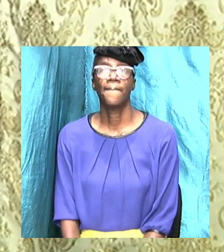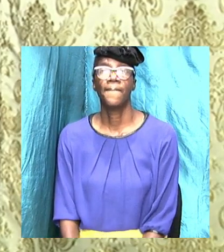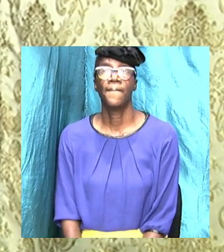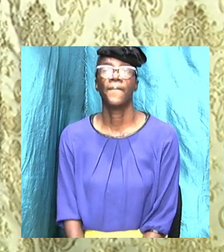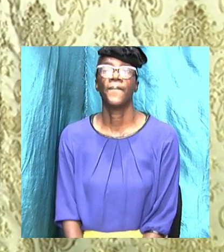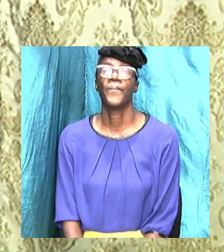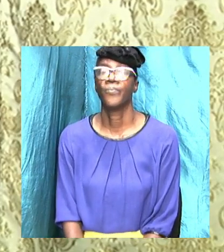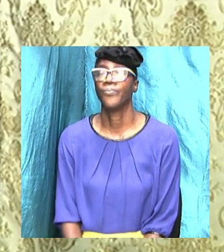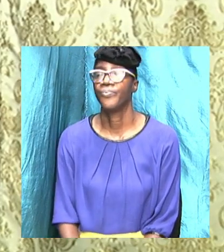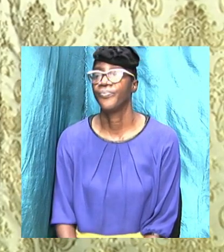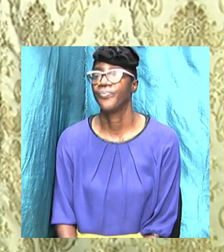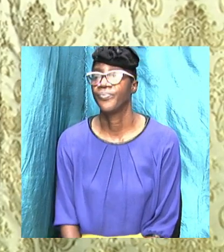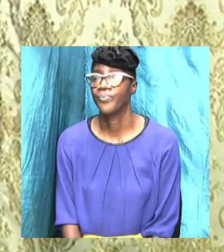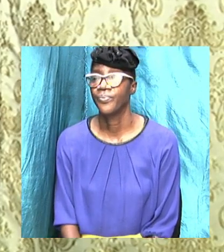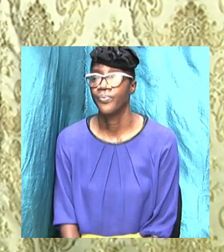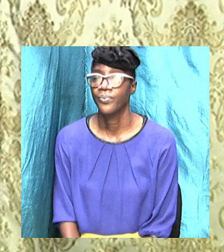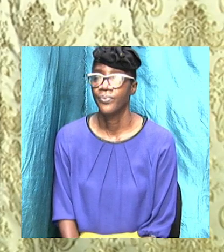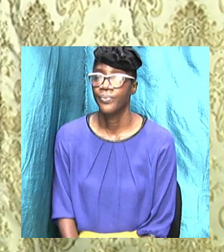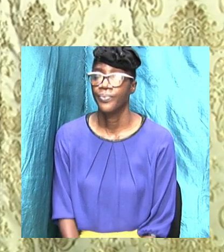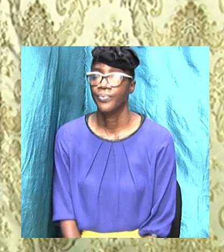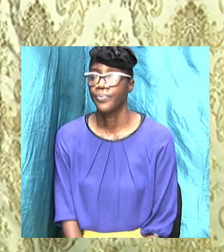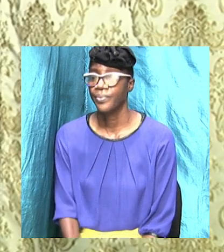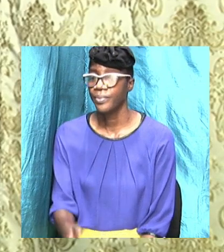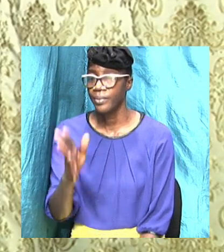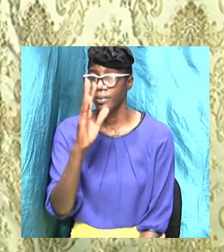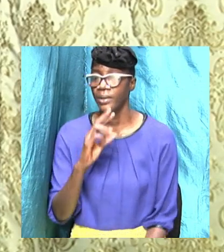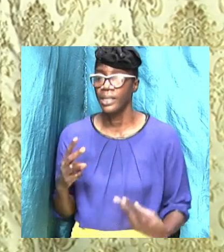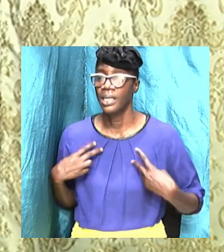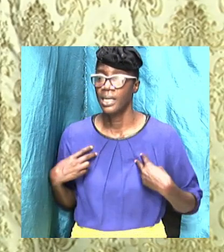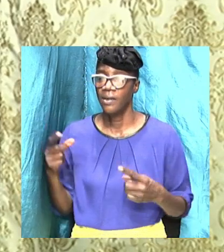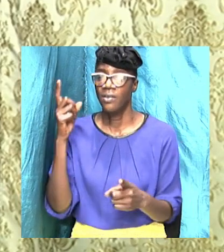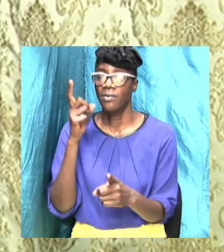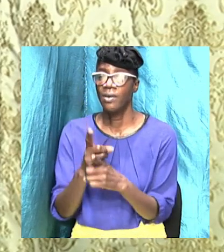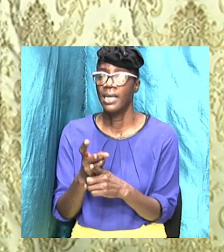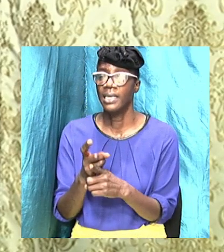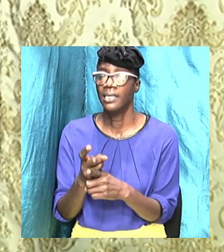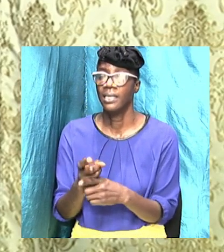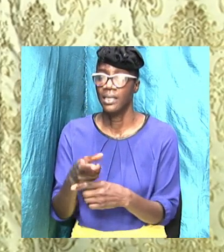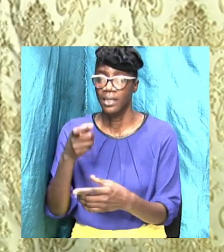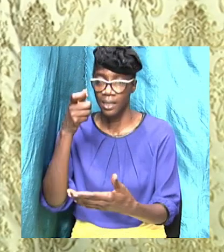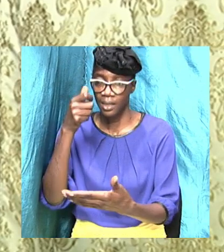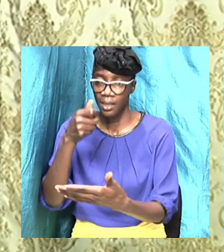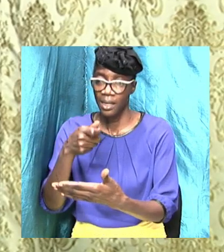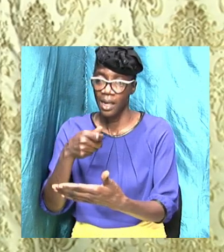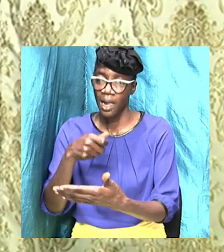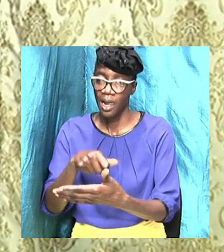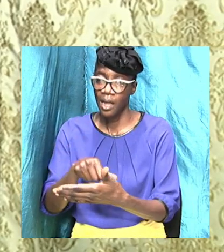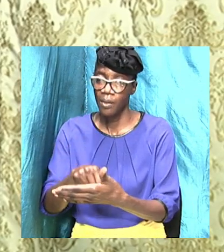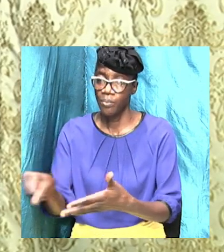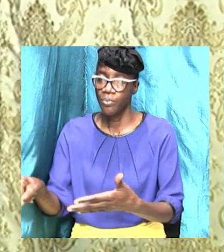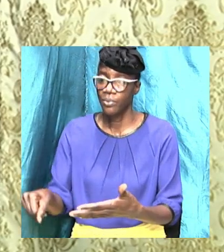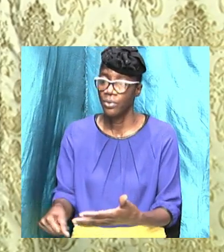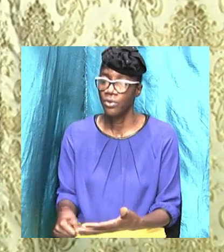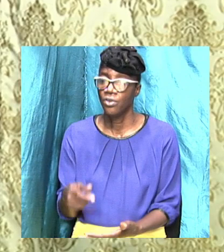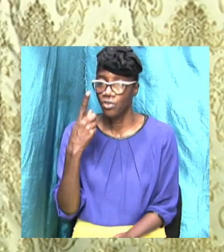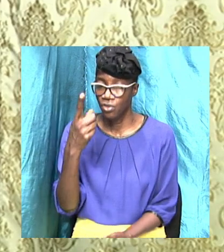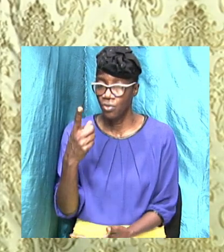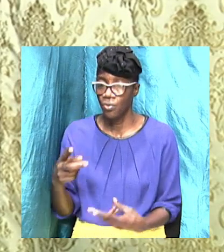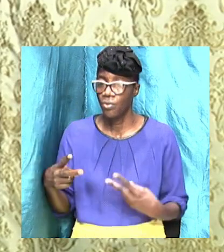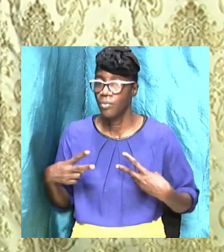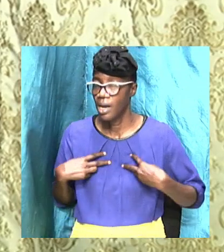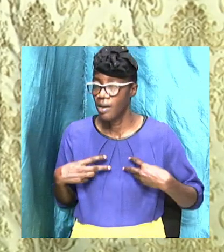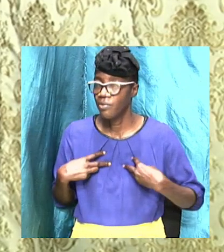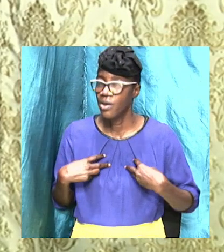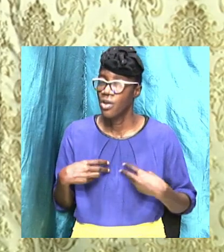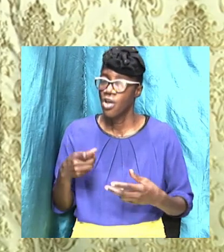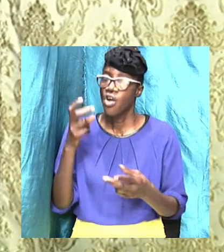Hallelujah. Amen. God has the right. God has purchased you. And he has the right to tell you what you